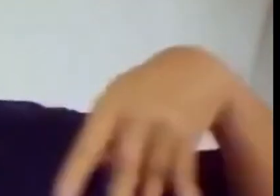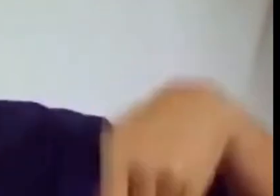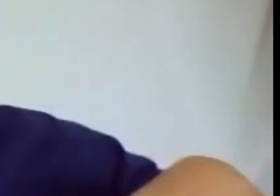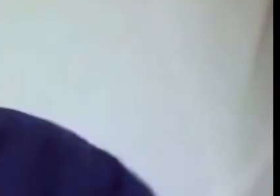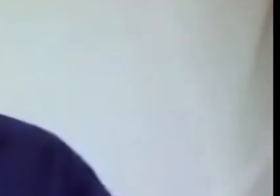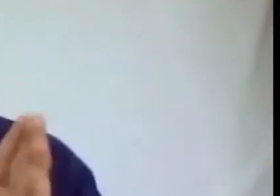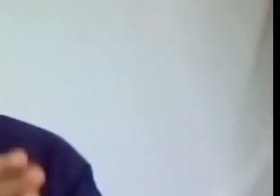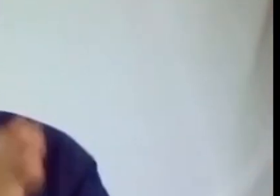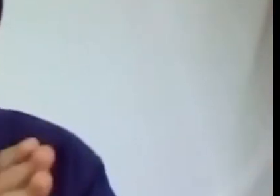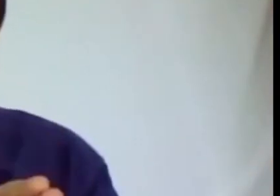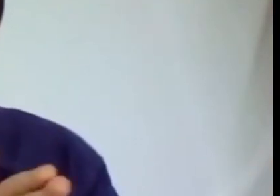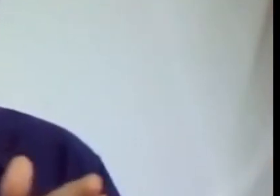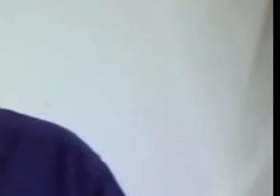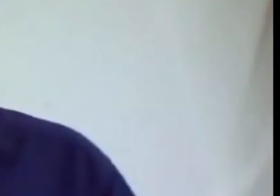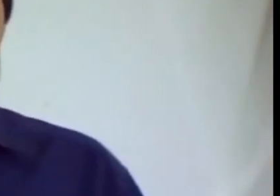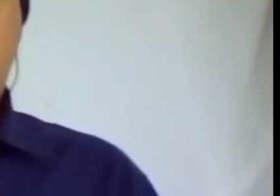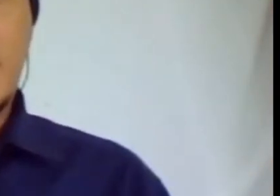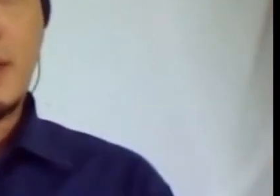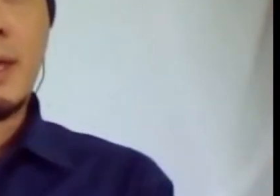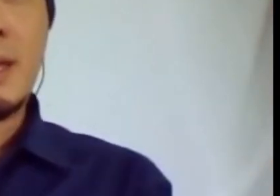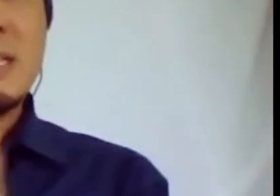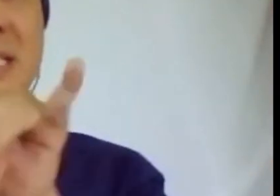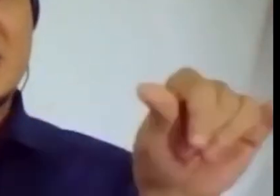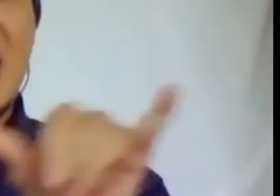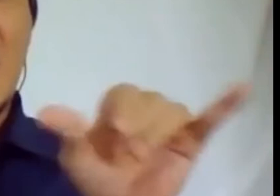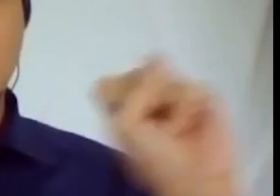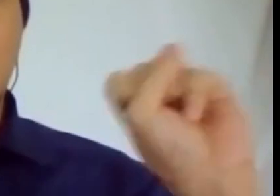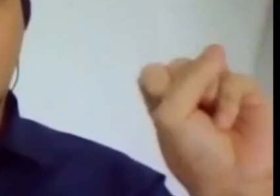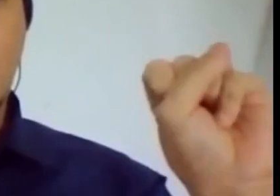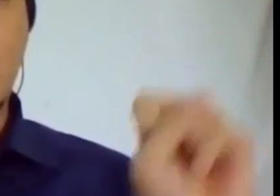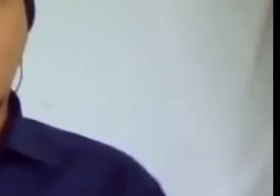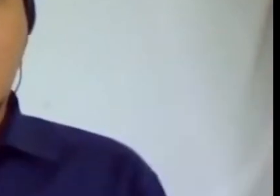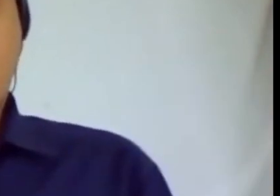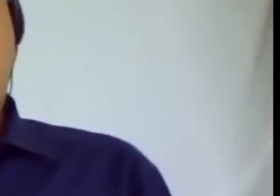and you see NP is the subject and VP is the predicate.